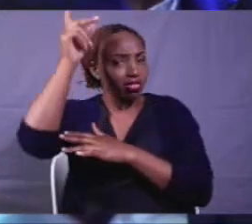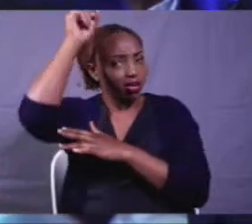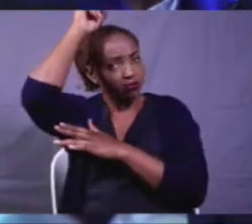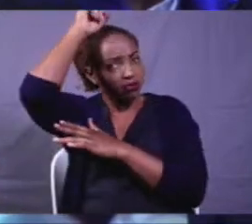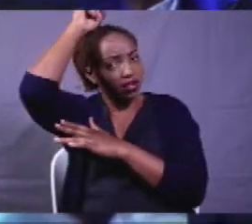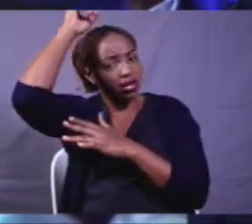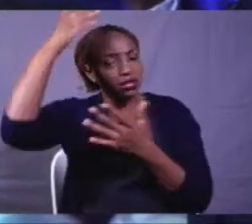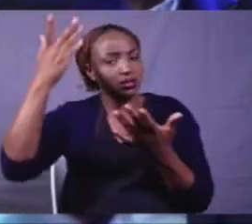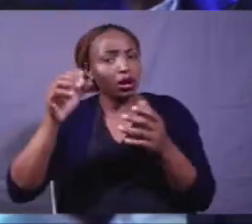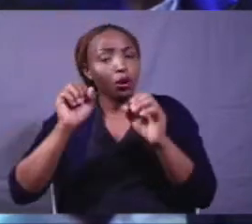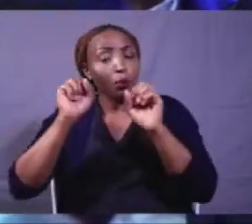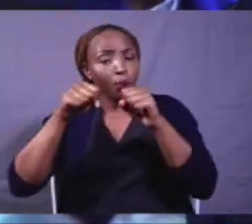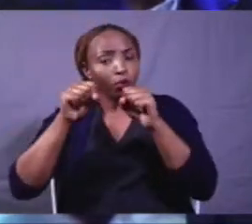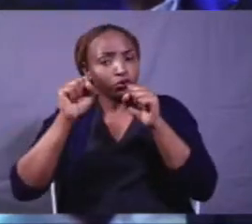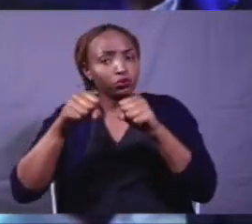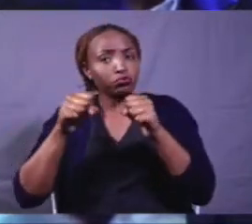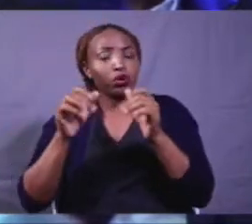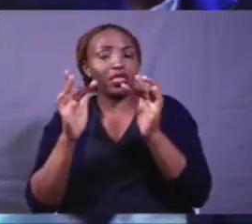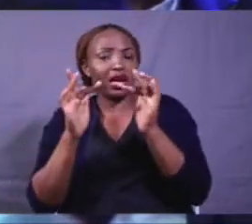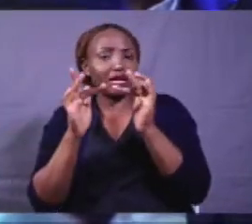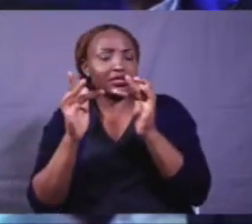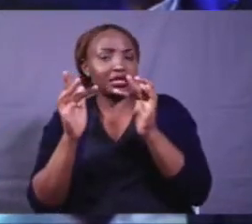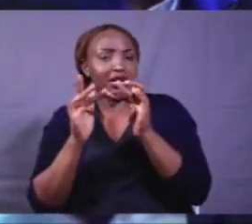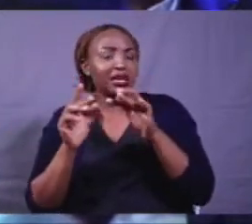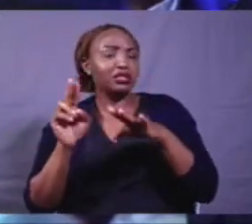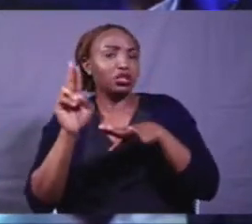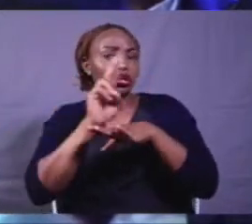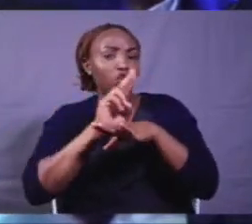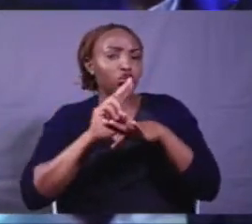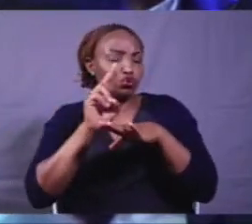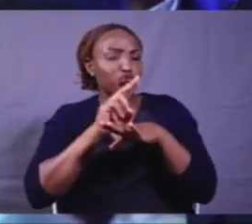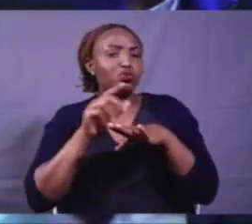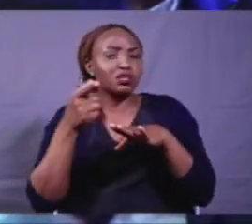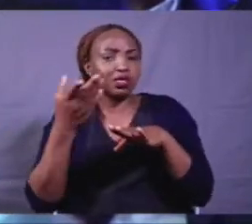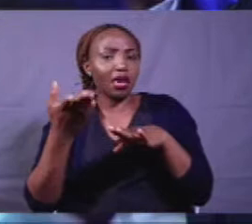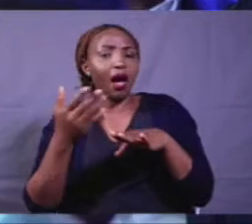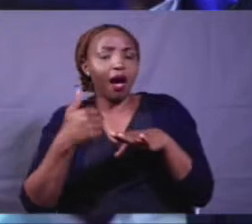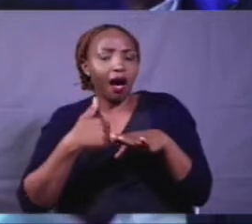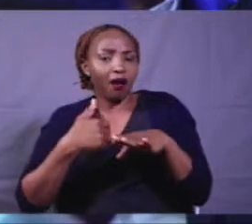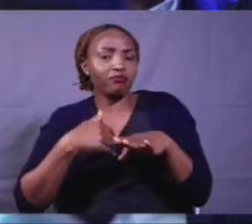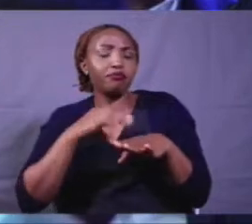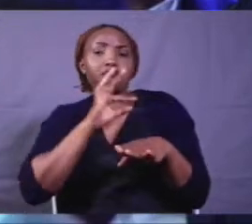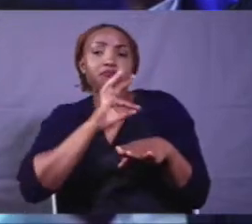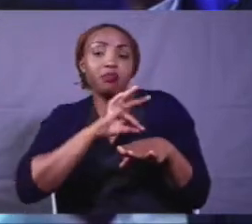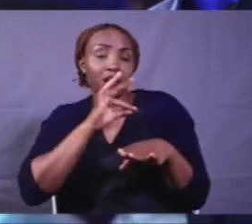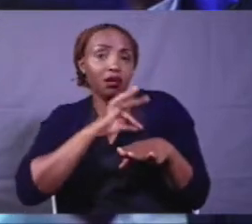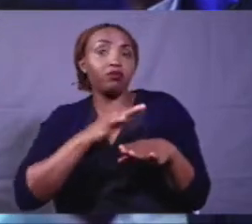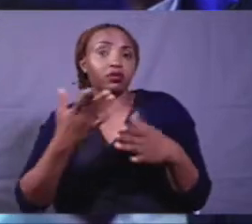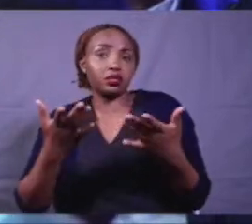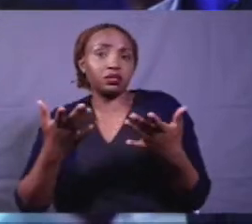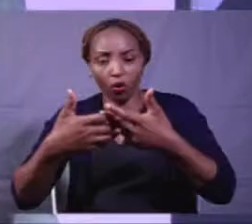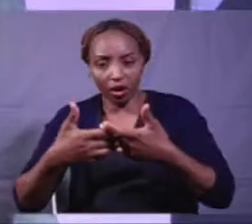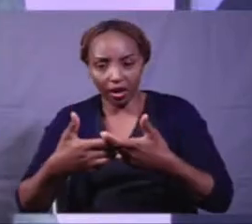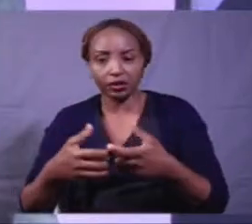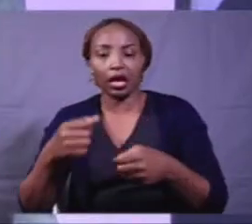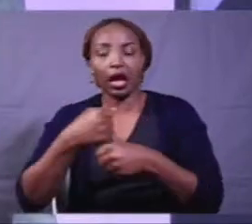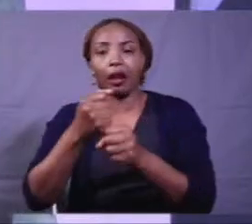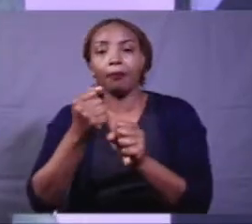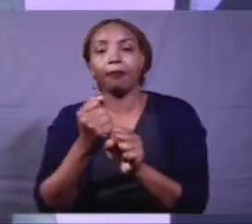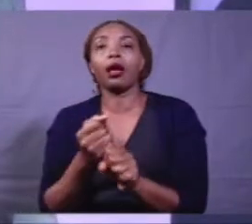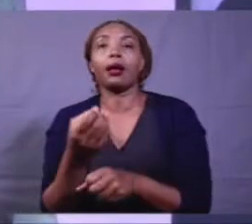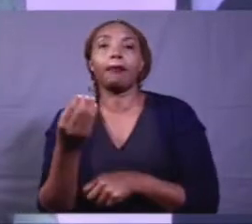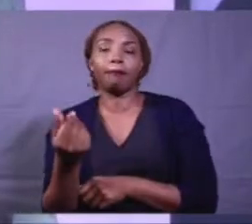handles in a way that they can make a source of income from the same, because we've seen technology taking the lead?